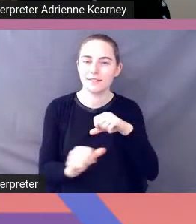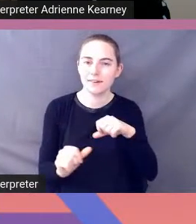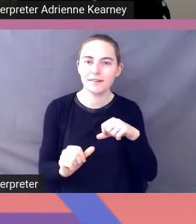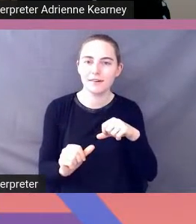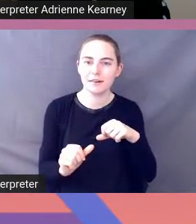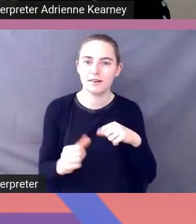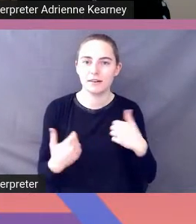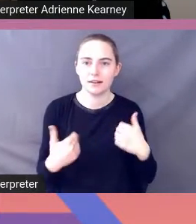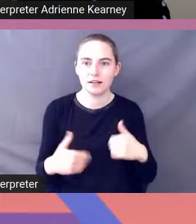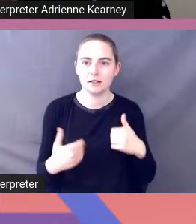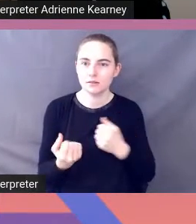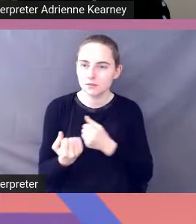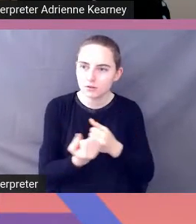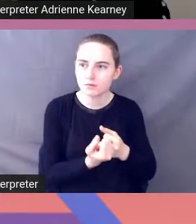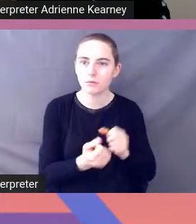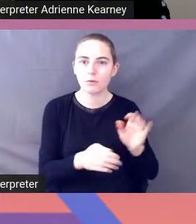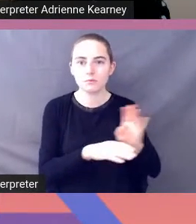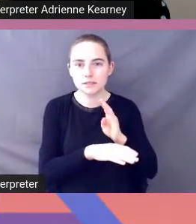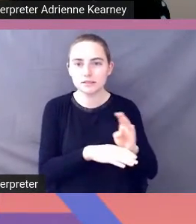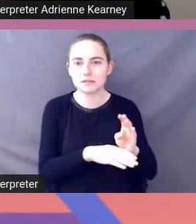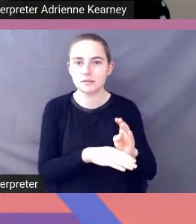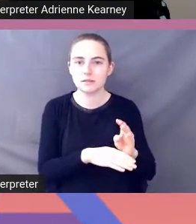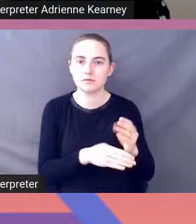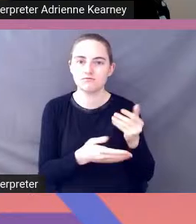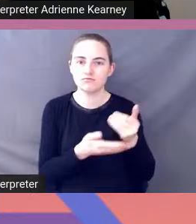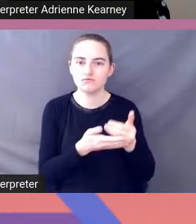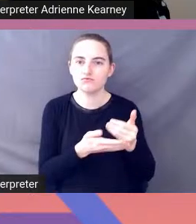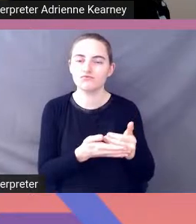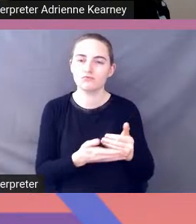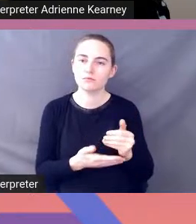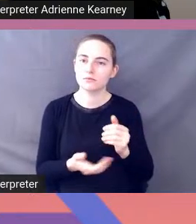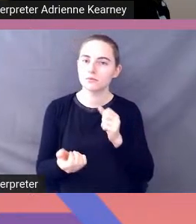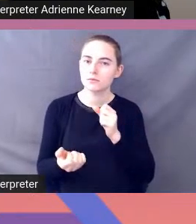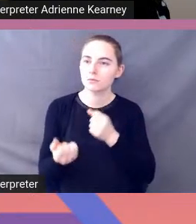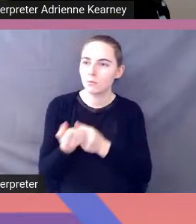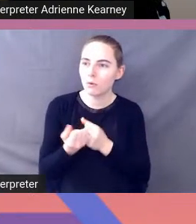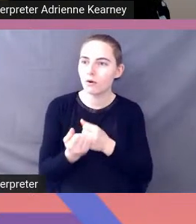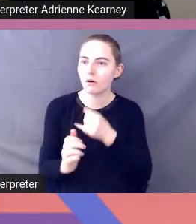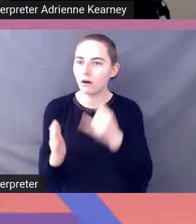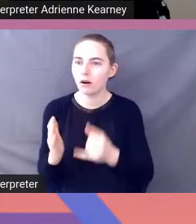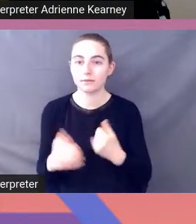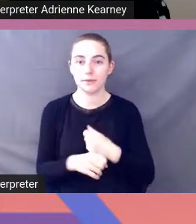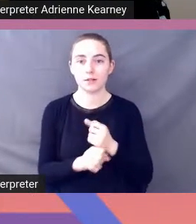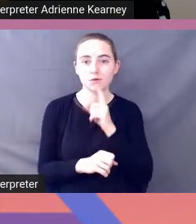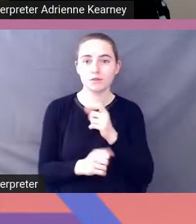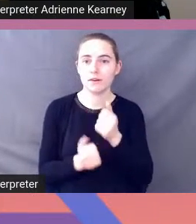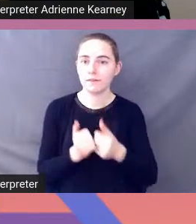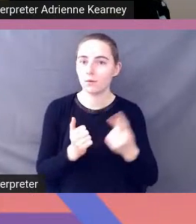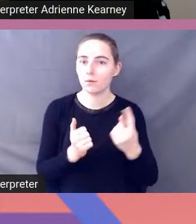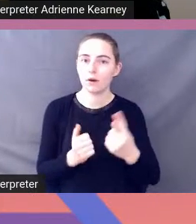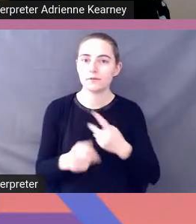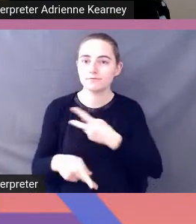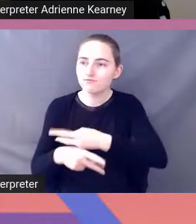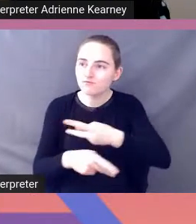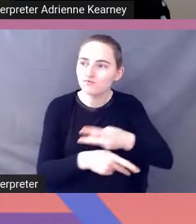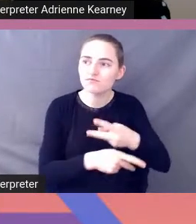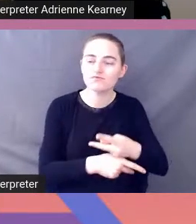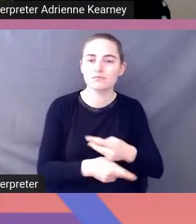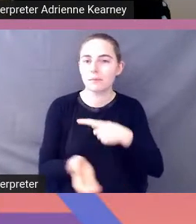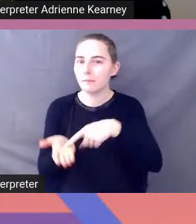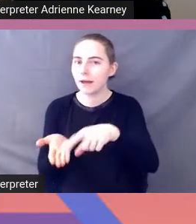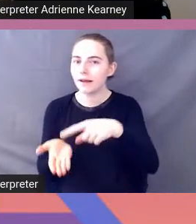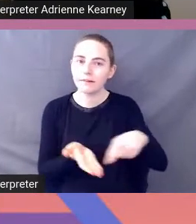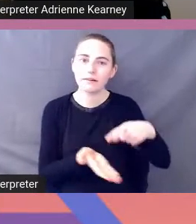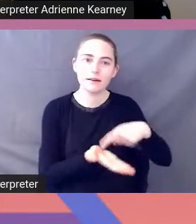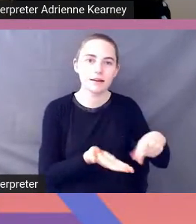support their art, and like make sure that everybody got paid, everybody was taken care of, everybody had food, all this stuff. Like that was really